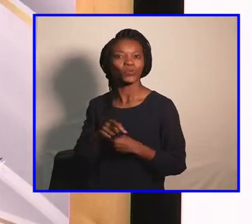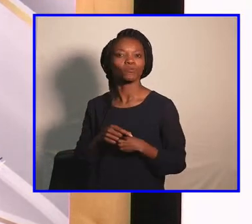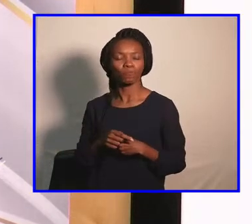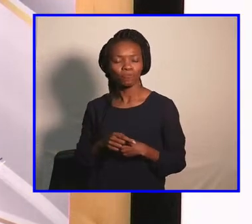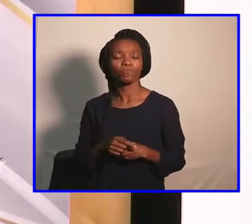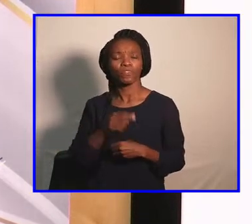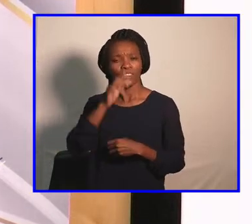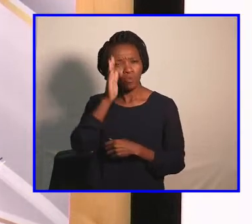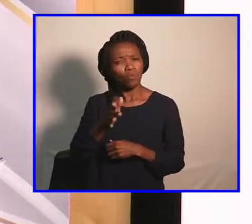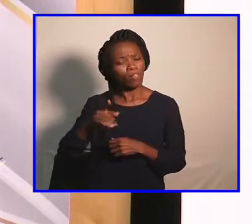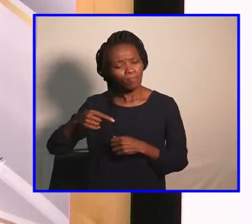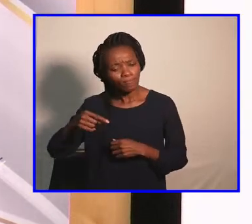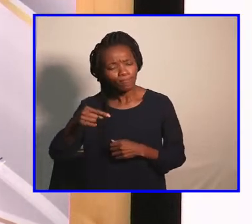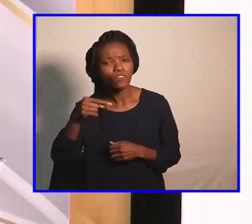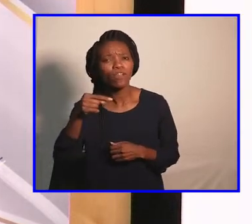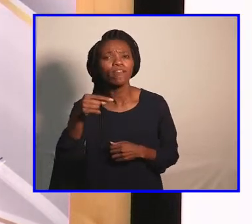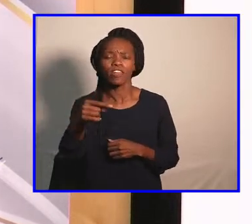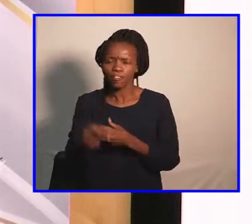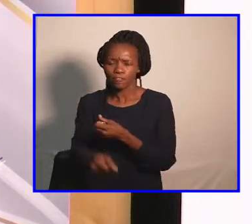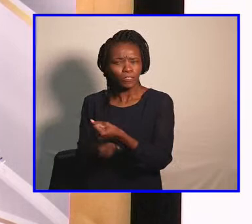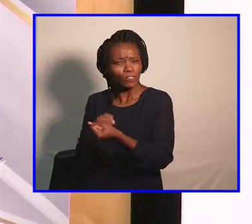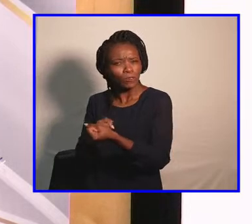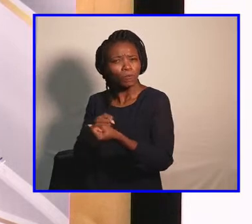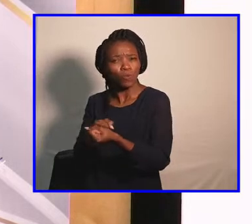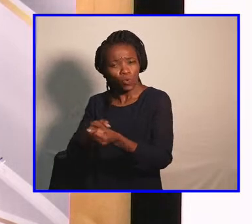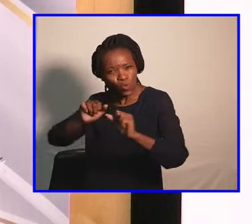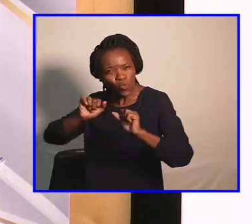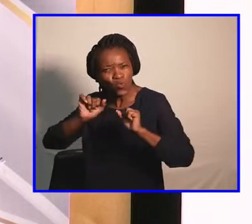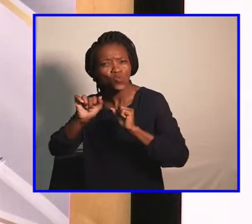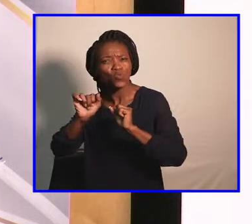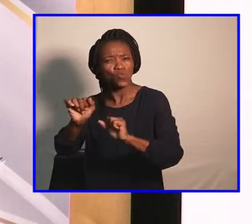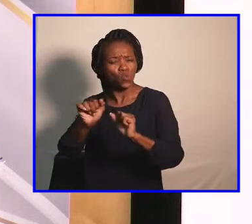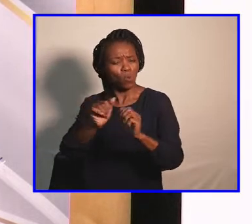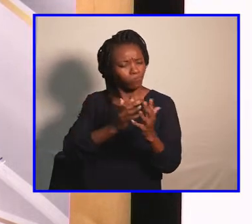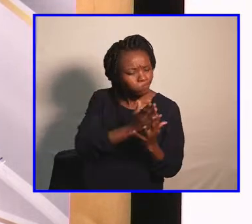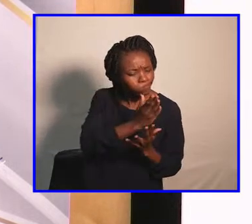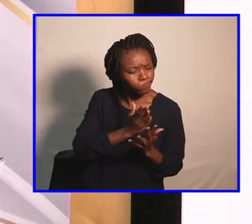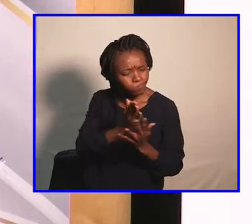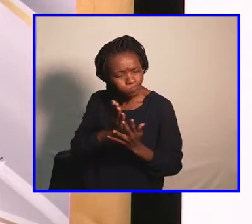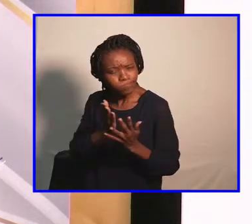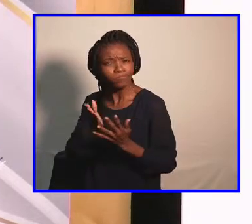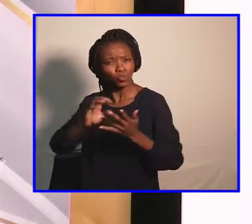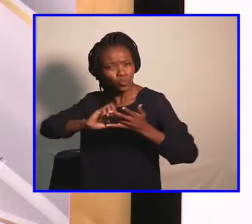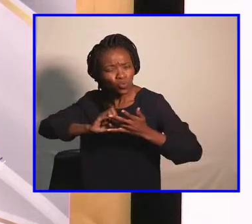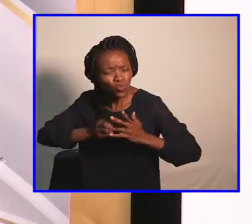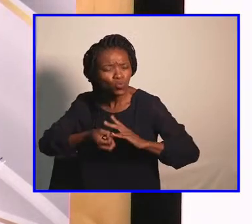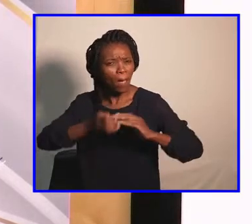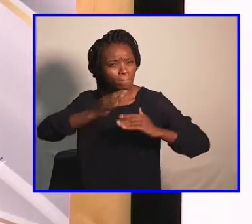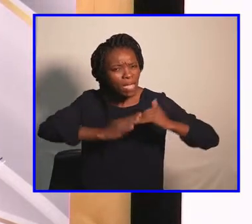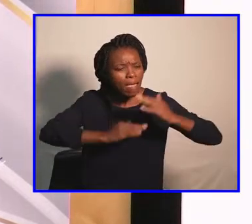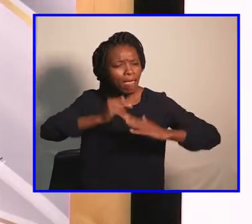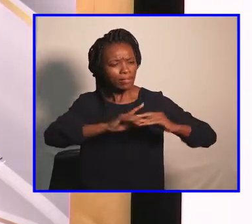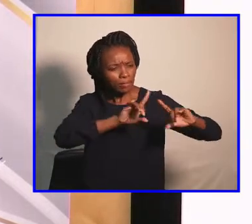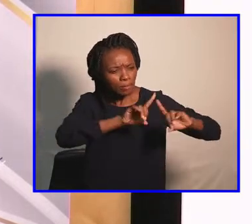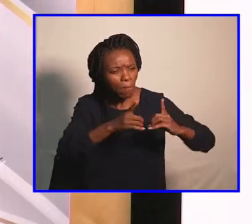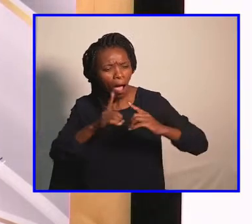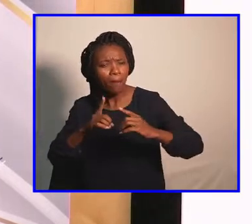will forever support your endeavors to rebuild our